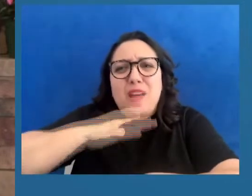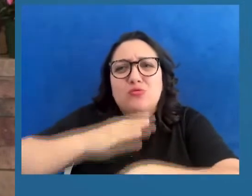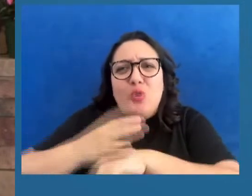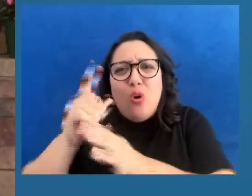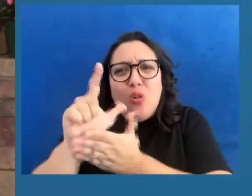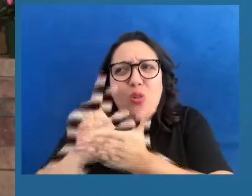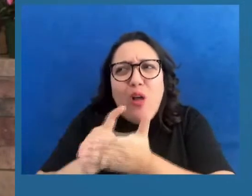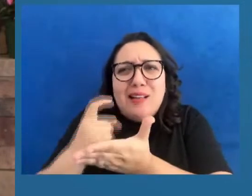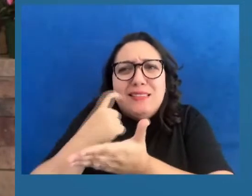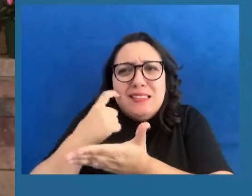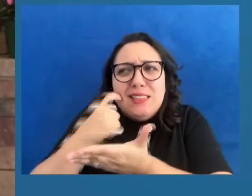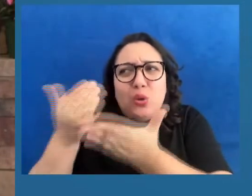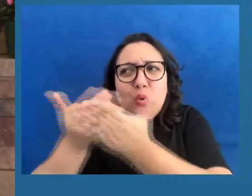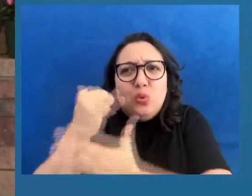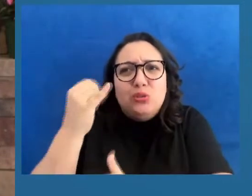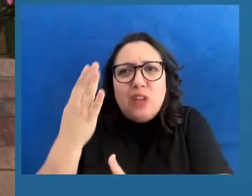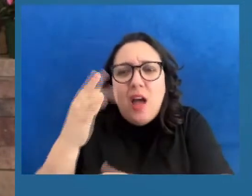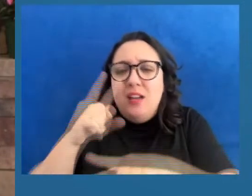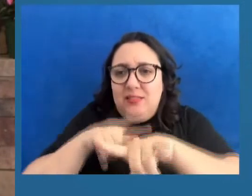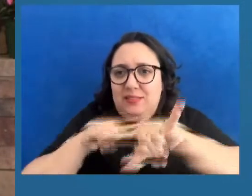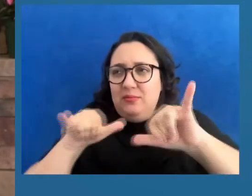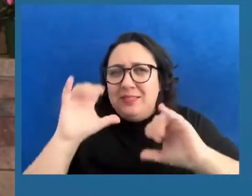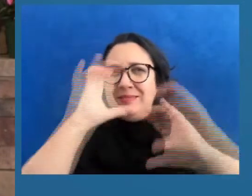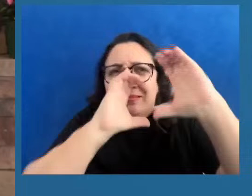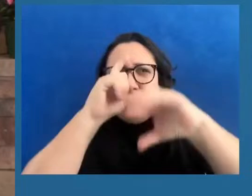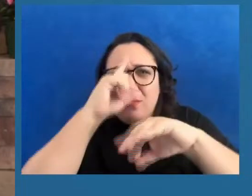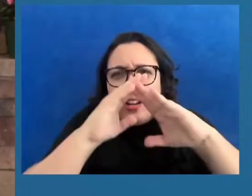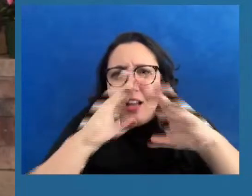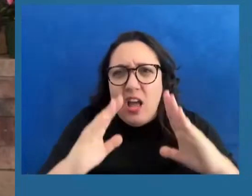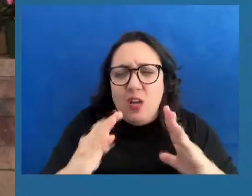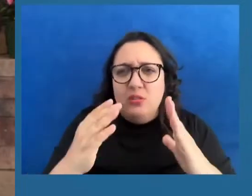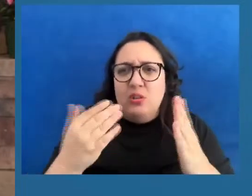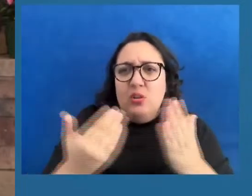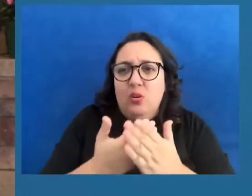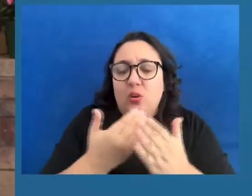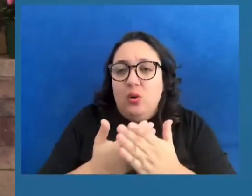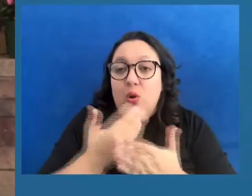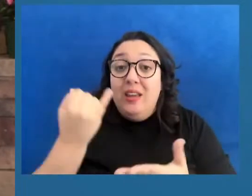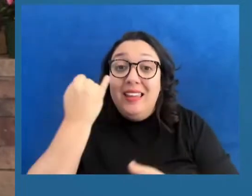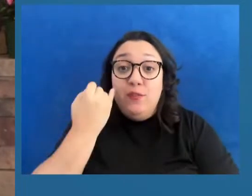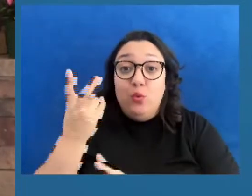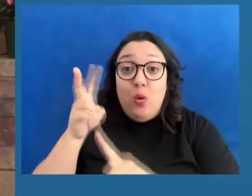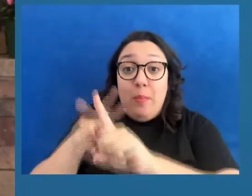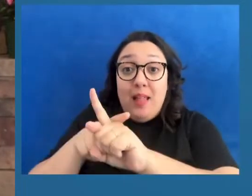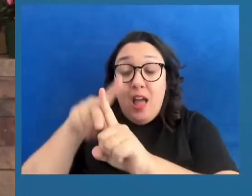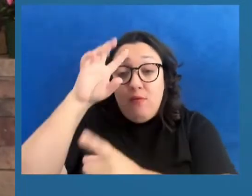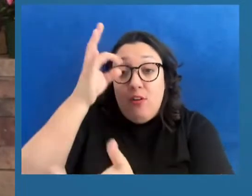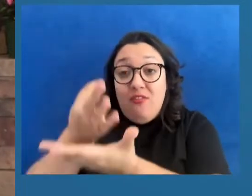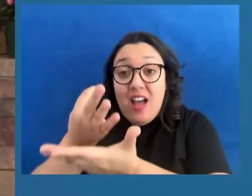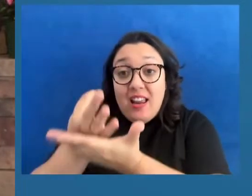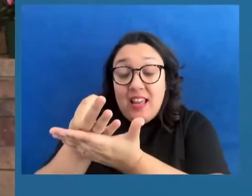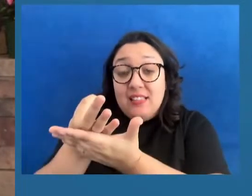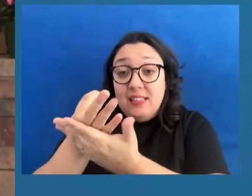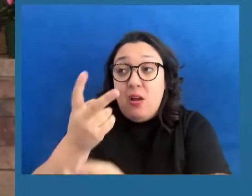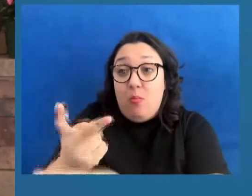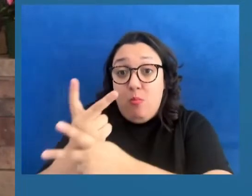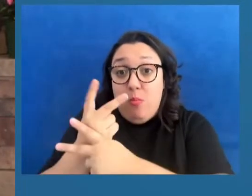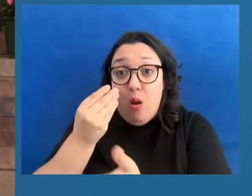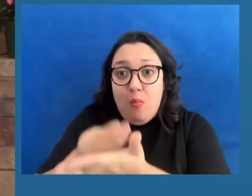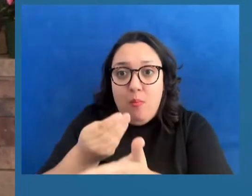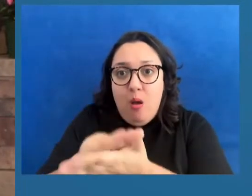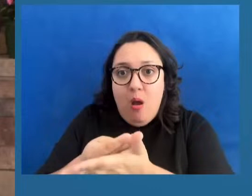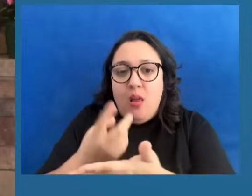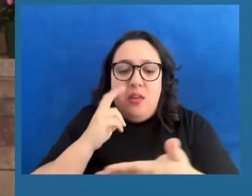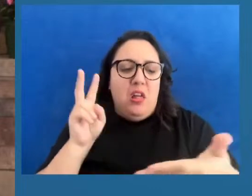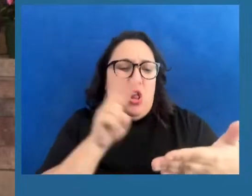did that and then try to apply for financing, they'd say, oh, you've only been at this job a few months, so it's going to be a strike against you. So there's a lot of pressure on everybody.